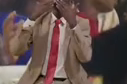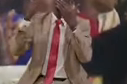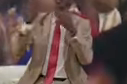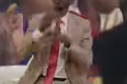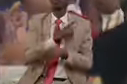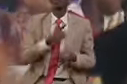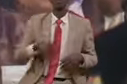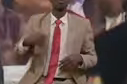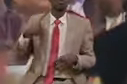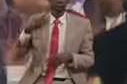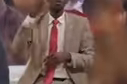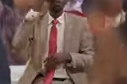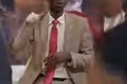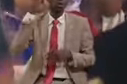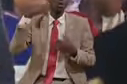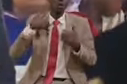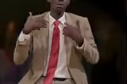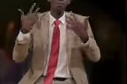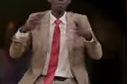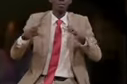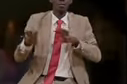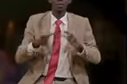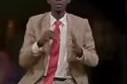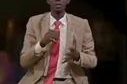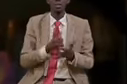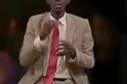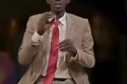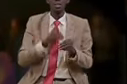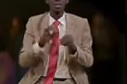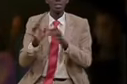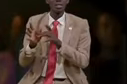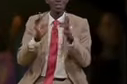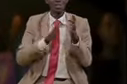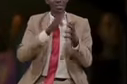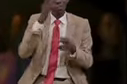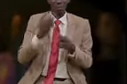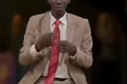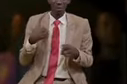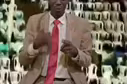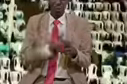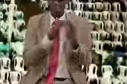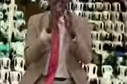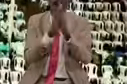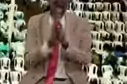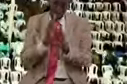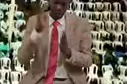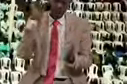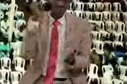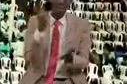it's done. In Jesus' name we pray.